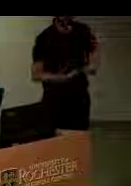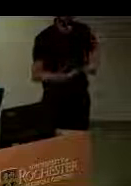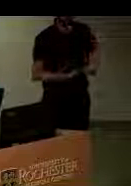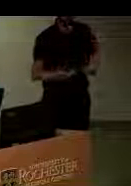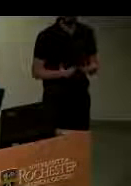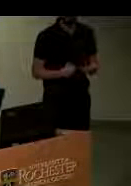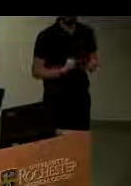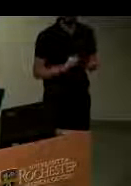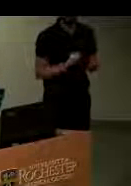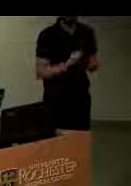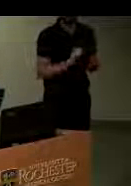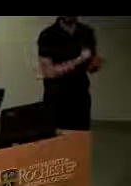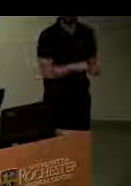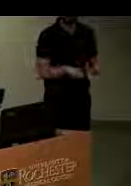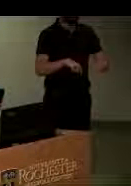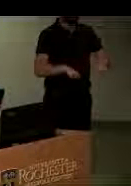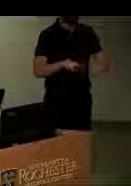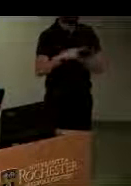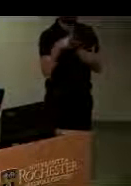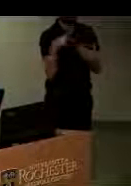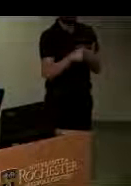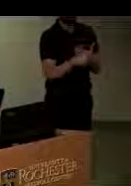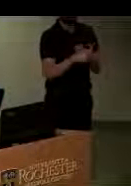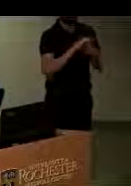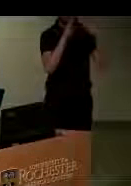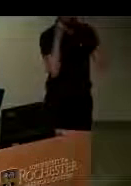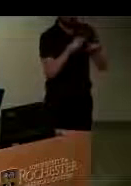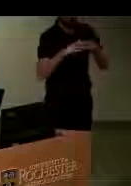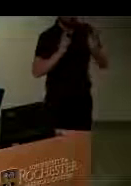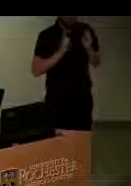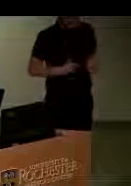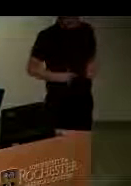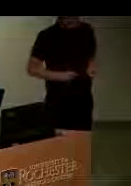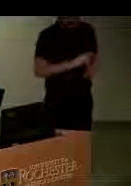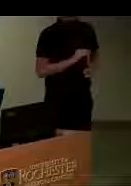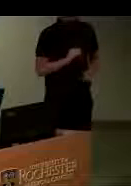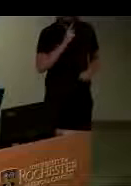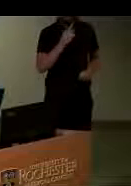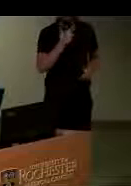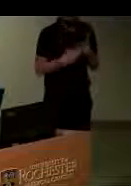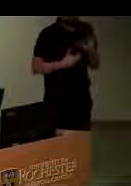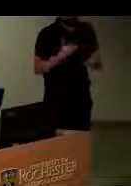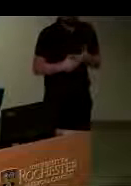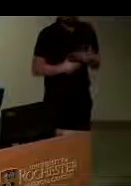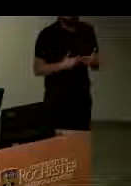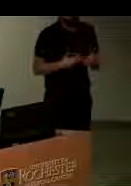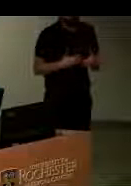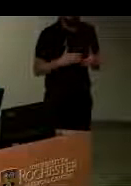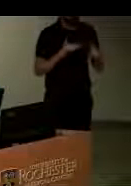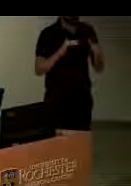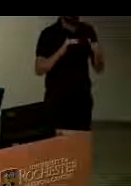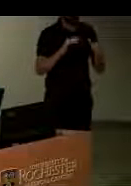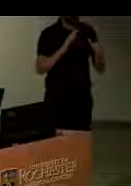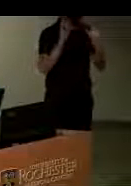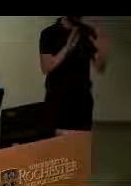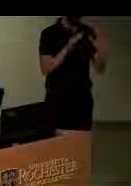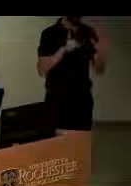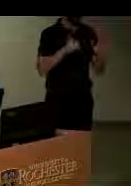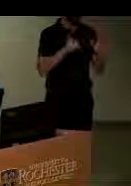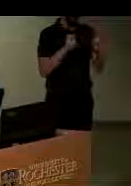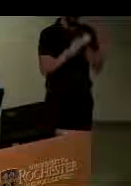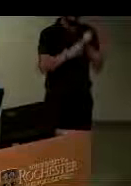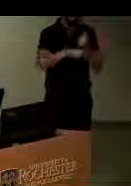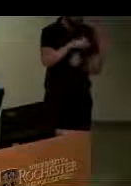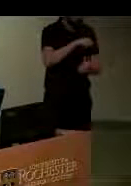the ability of this program to be humanistic and yet highly intense was phenomenal. We covered for each other.